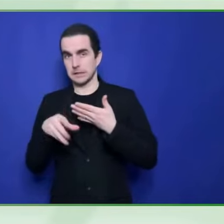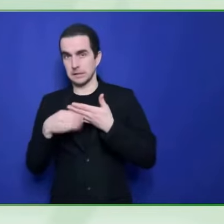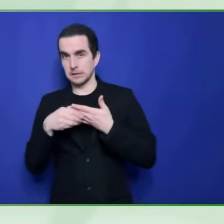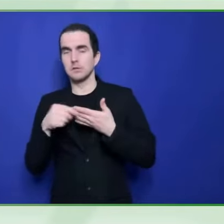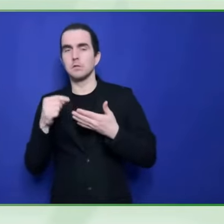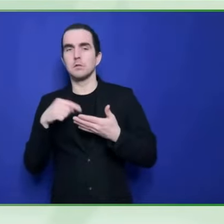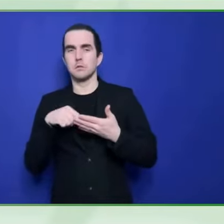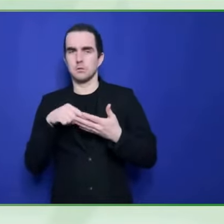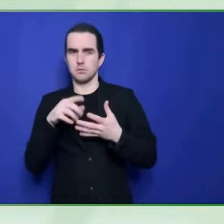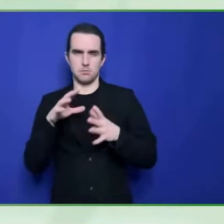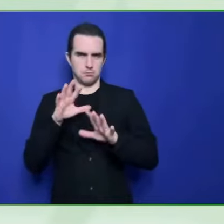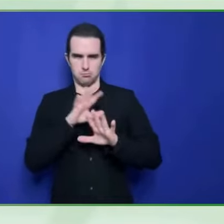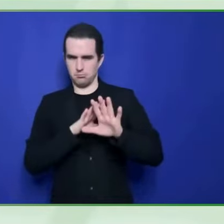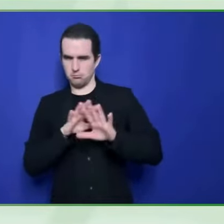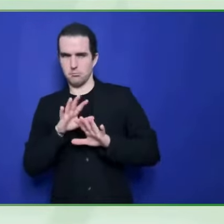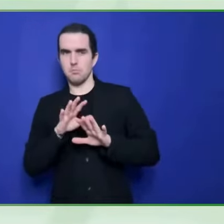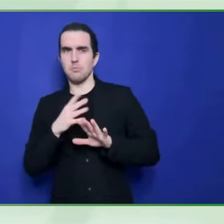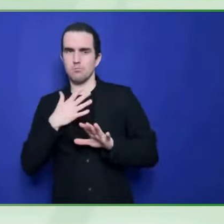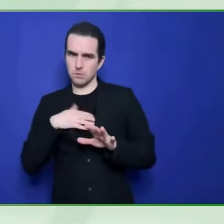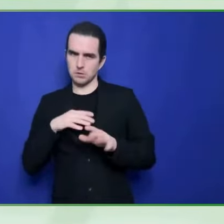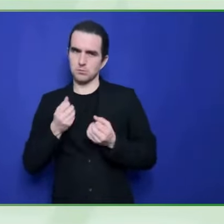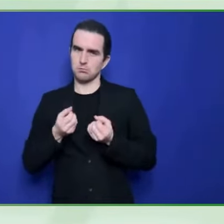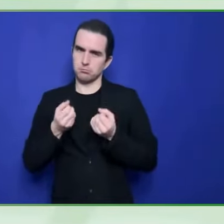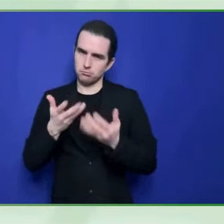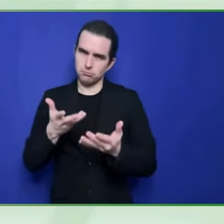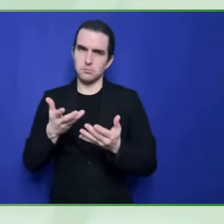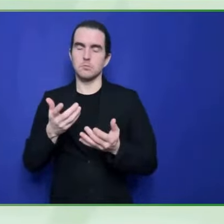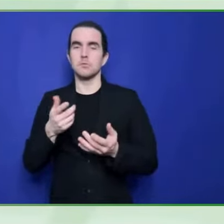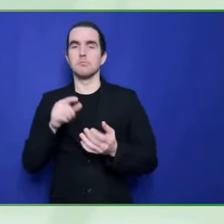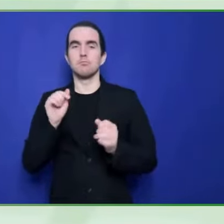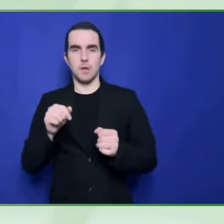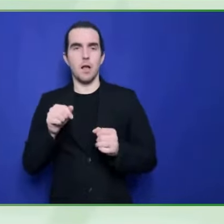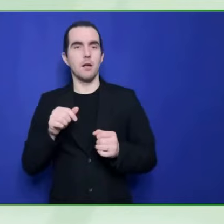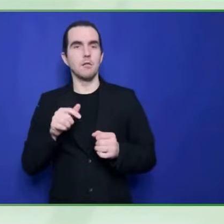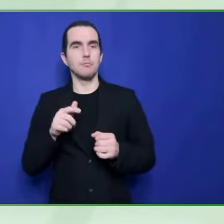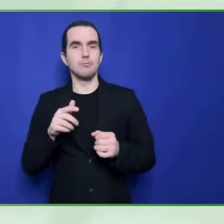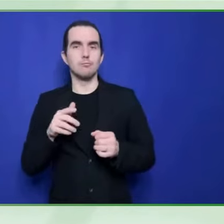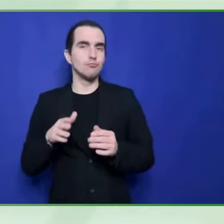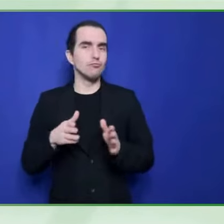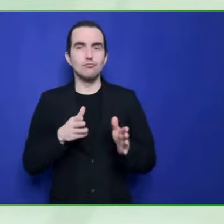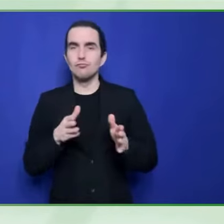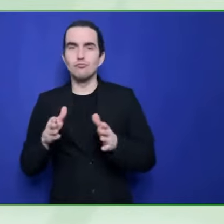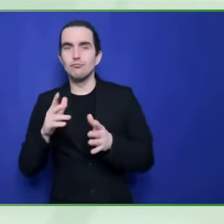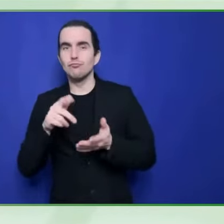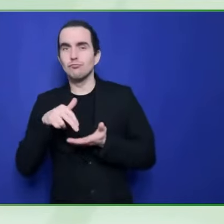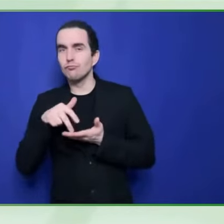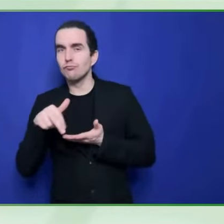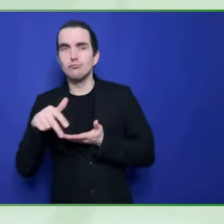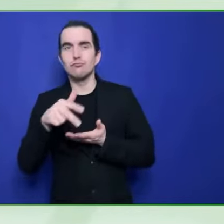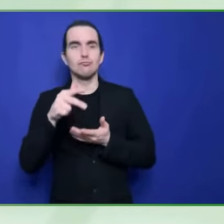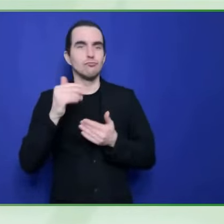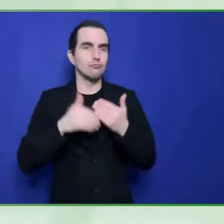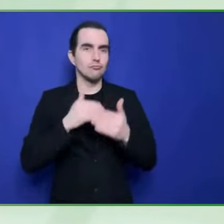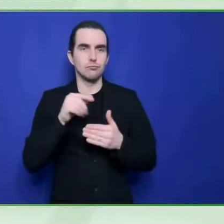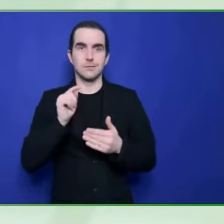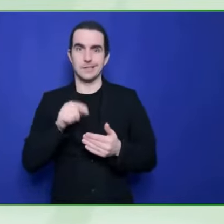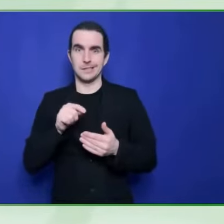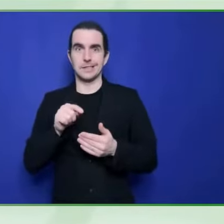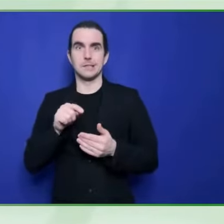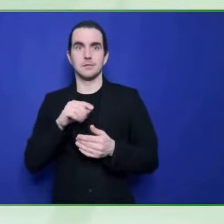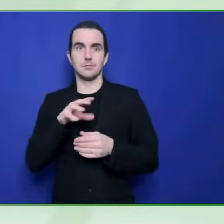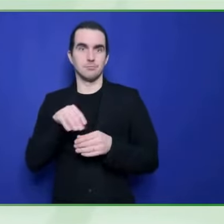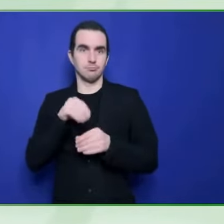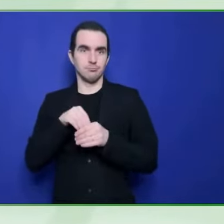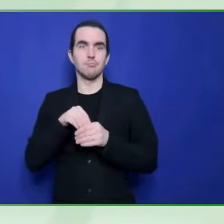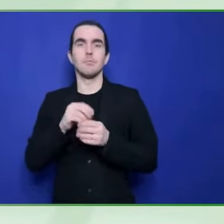shared human-centered data pipelines and tools. Next slide, please. So that was the first premise